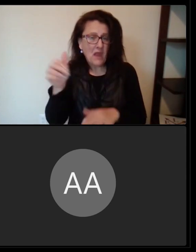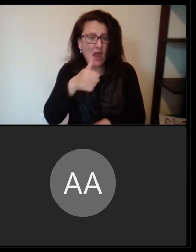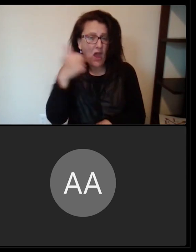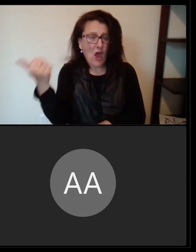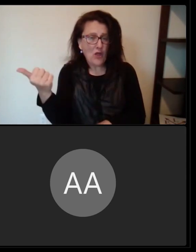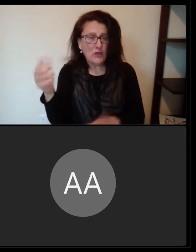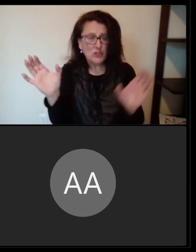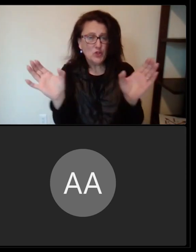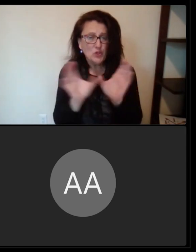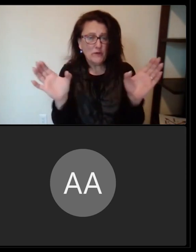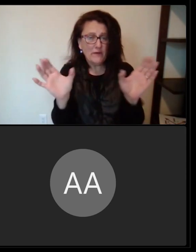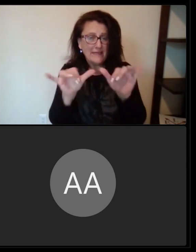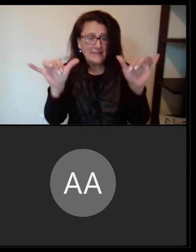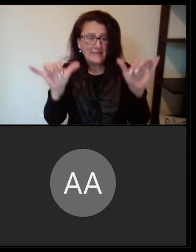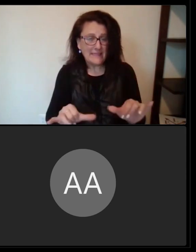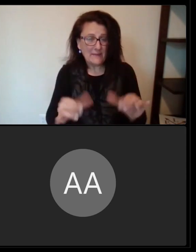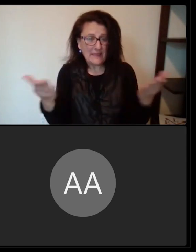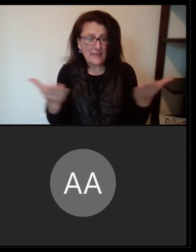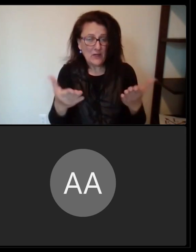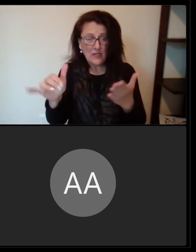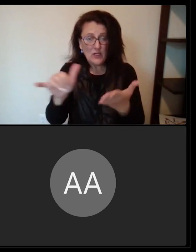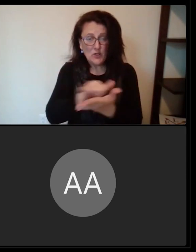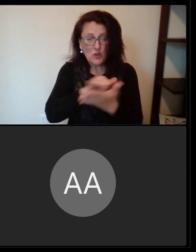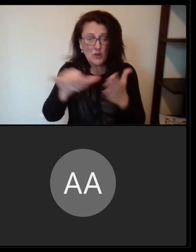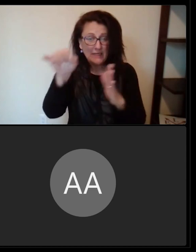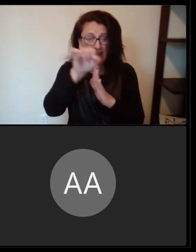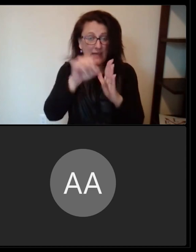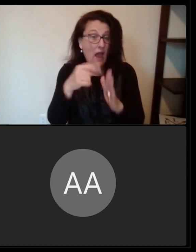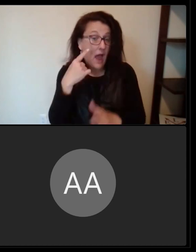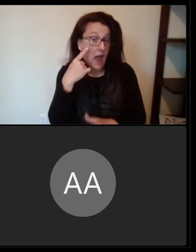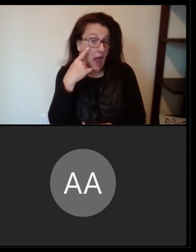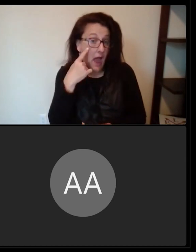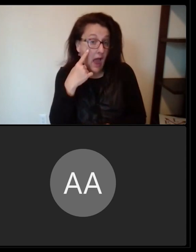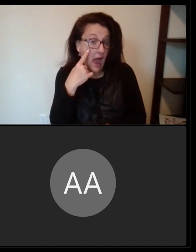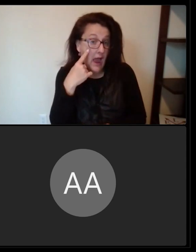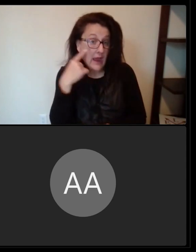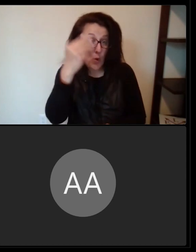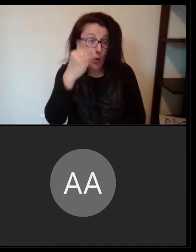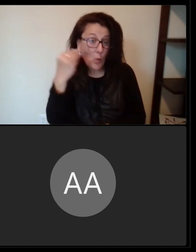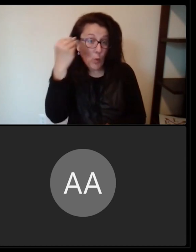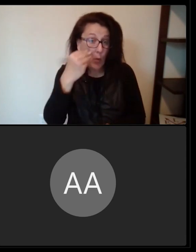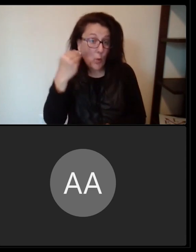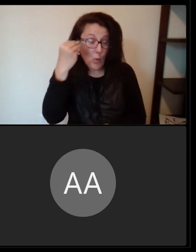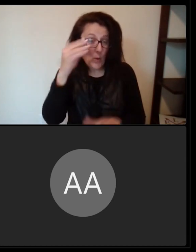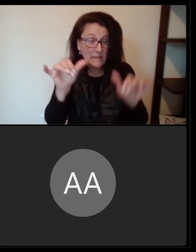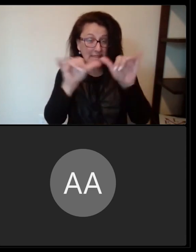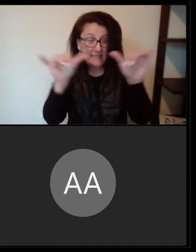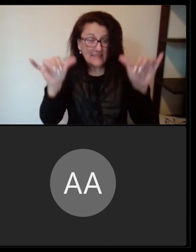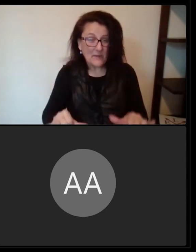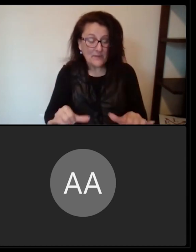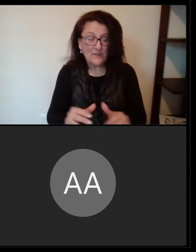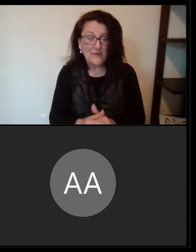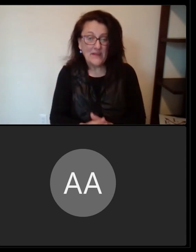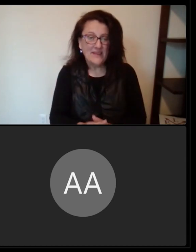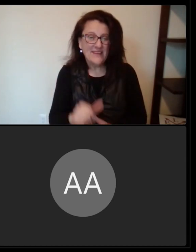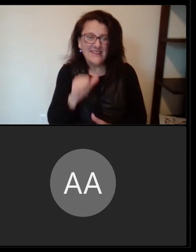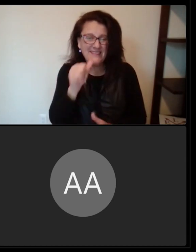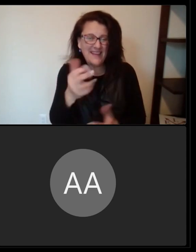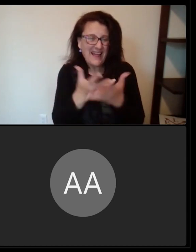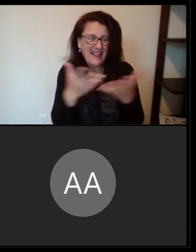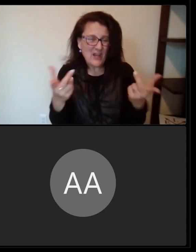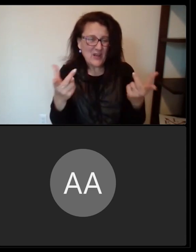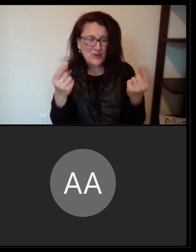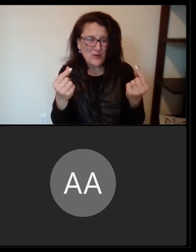currently certified systems in New York State, it is an optical scan system. And there's not a whole lot you can do with